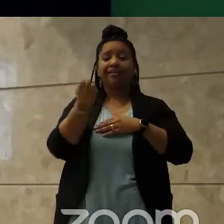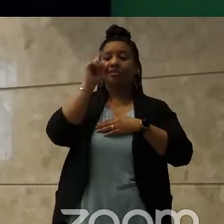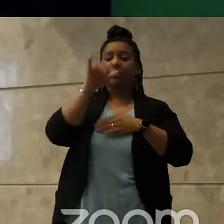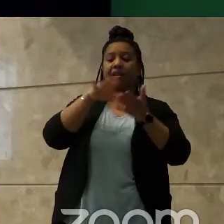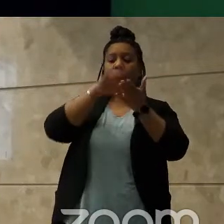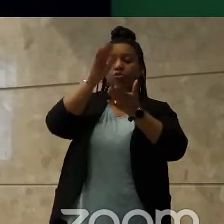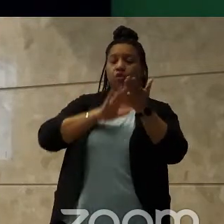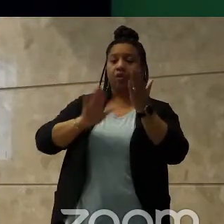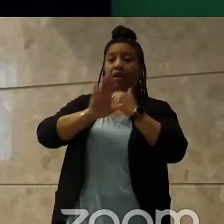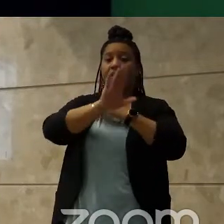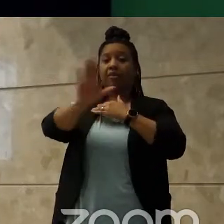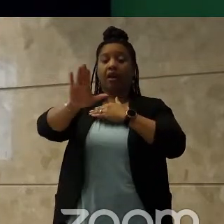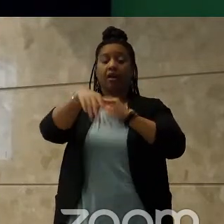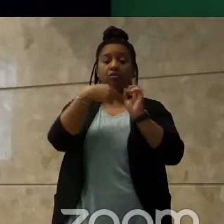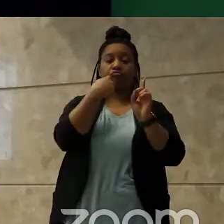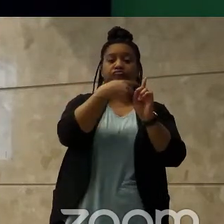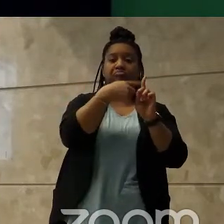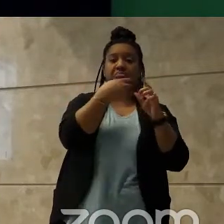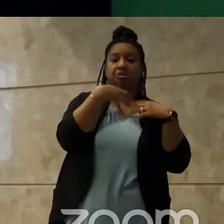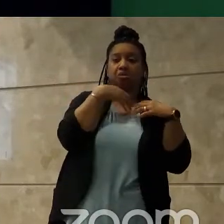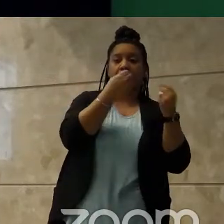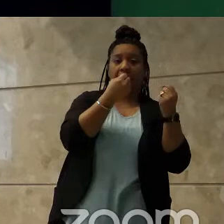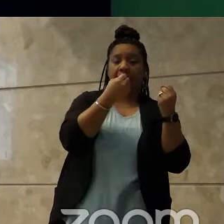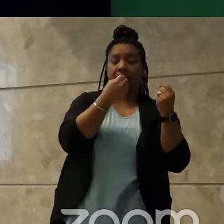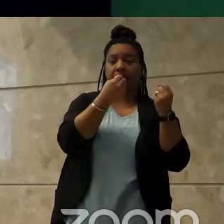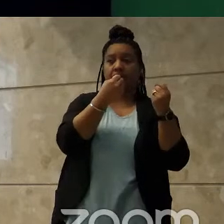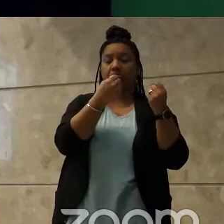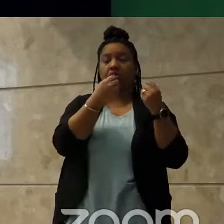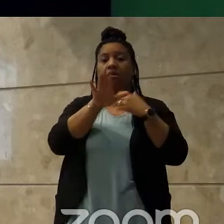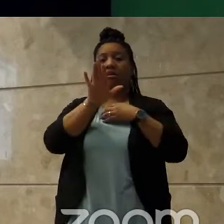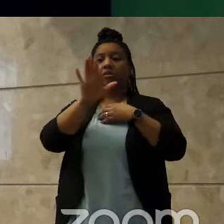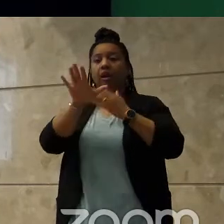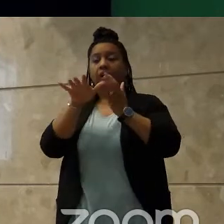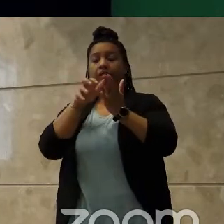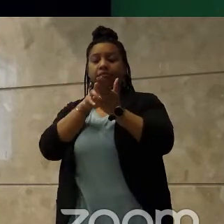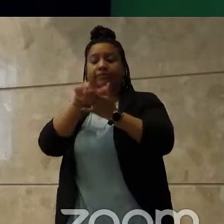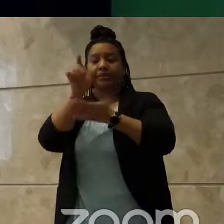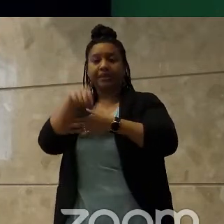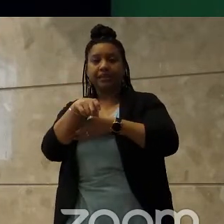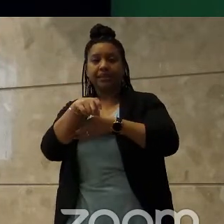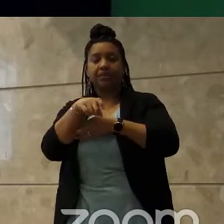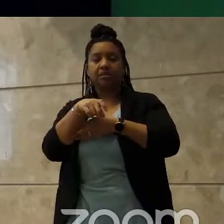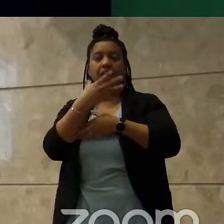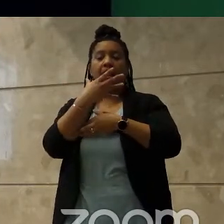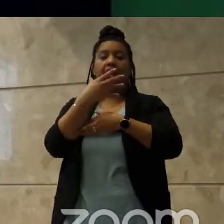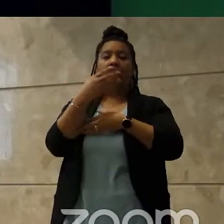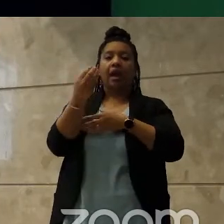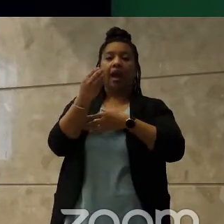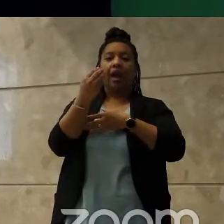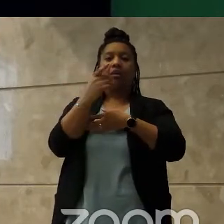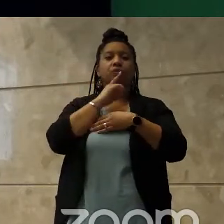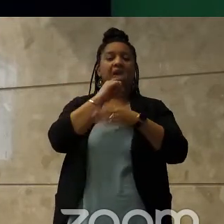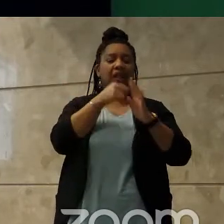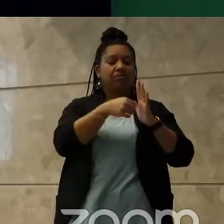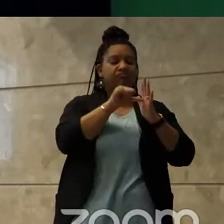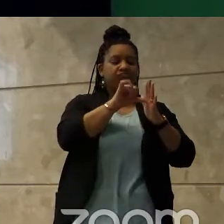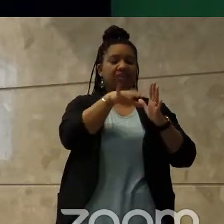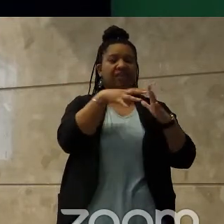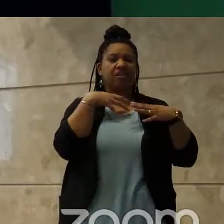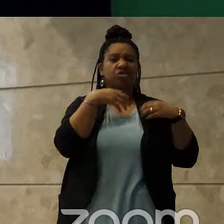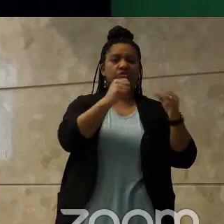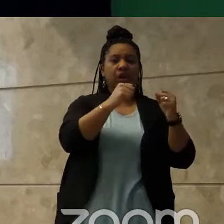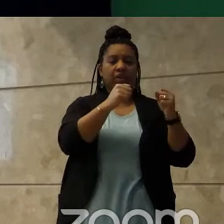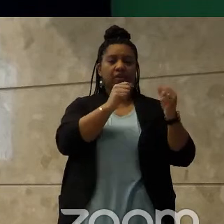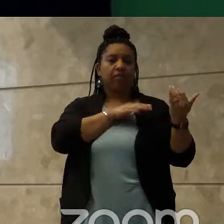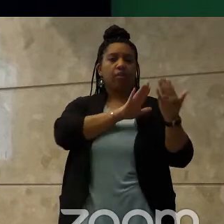student's strengths and needs and really highlighting that strengths-based approach. Somebody,